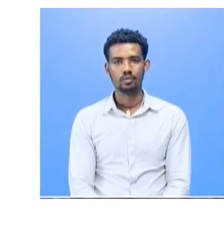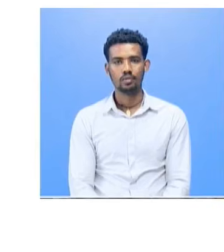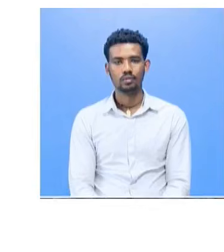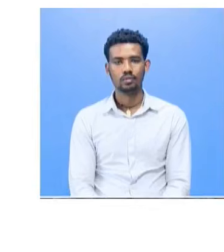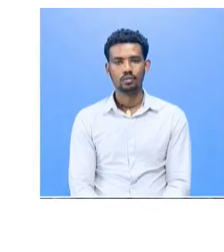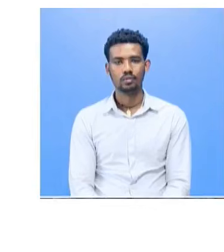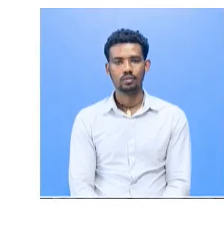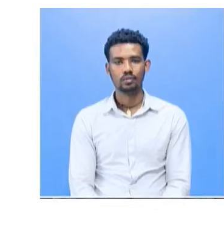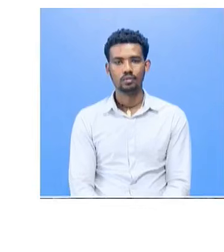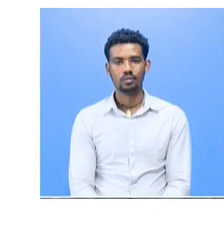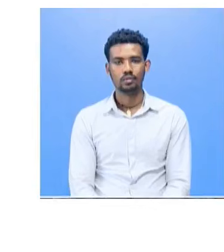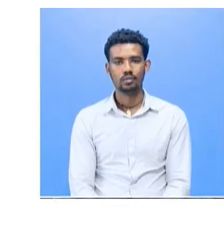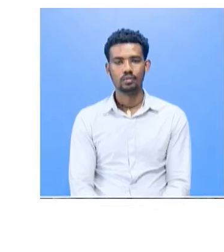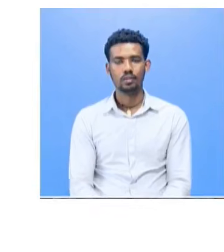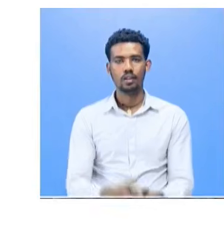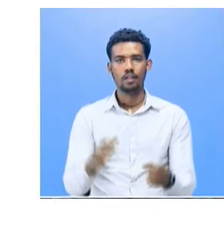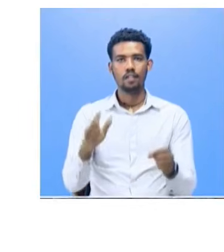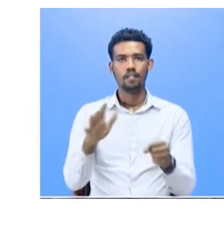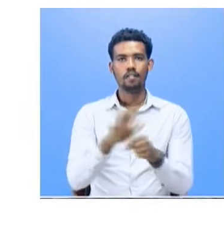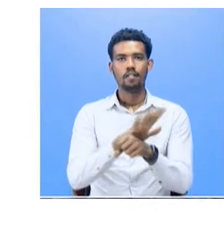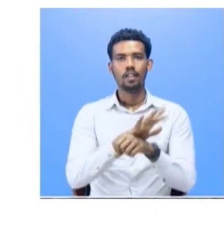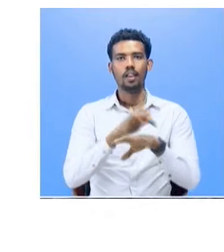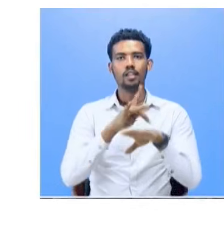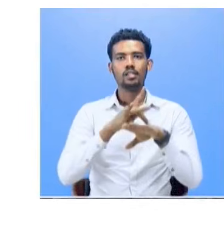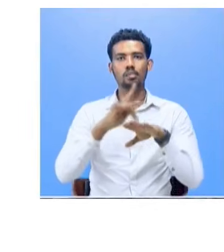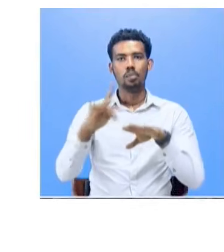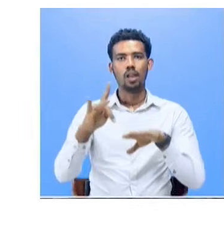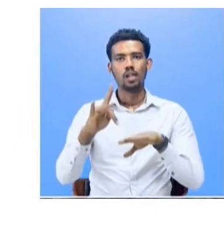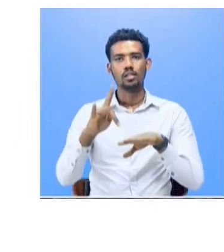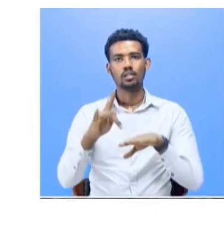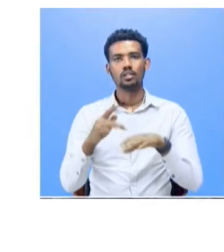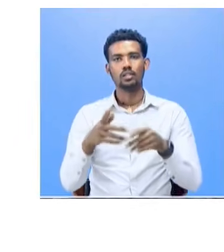Fill the blank